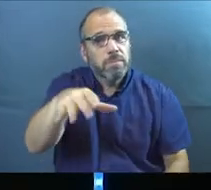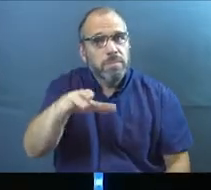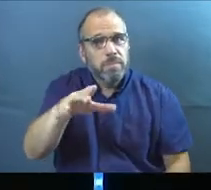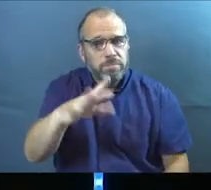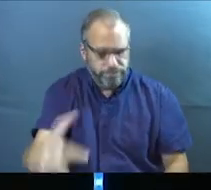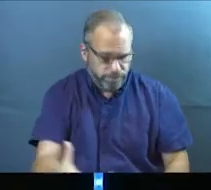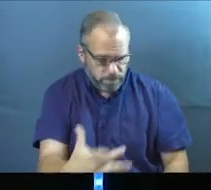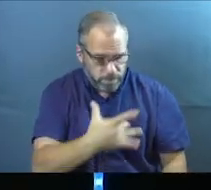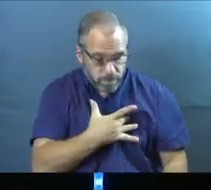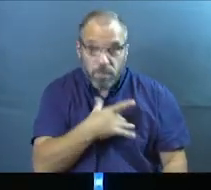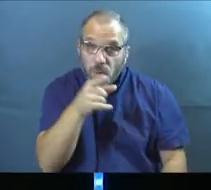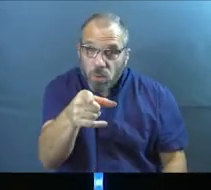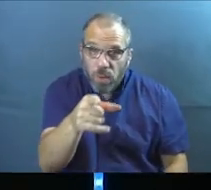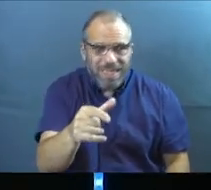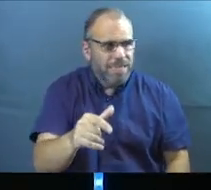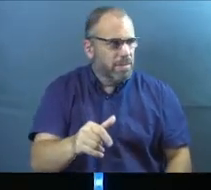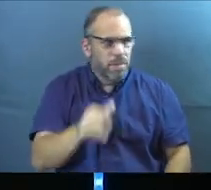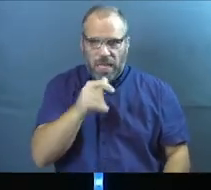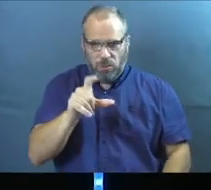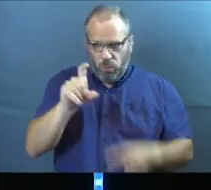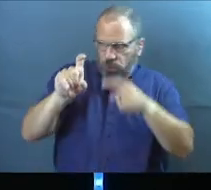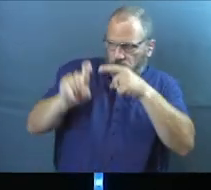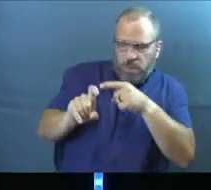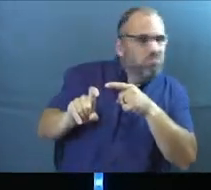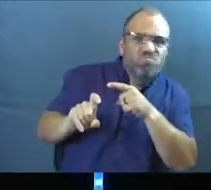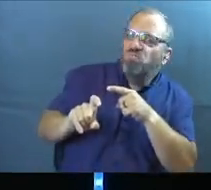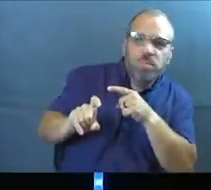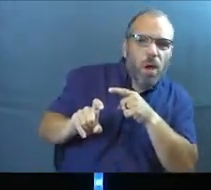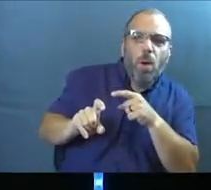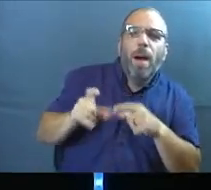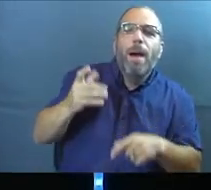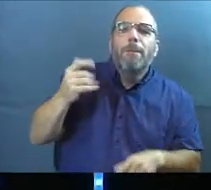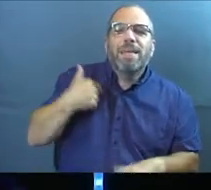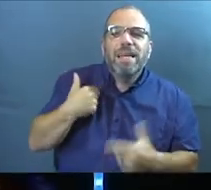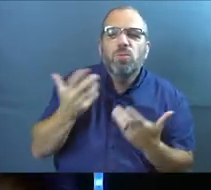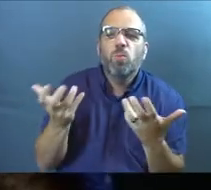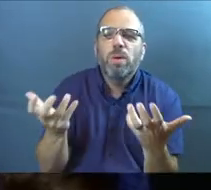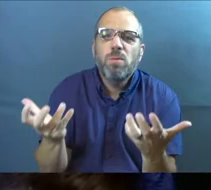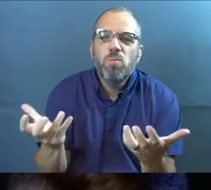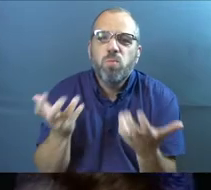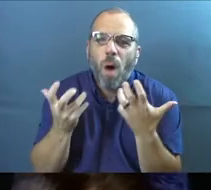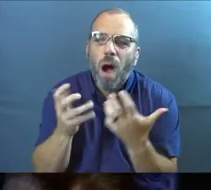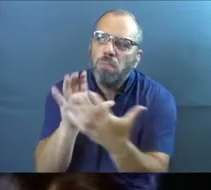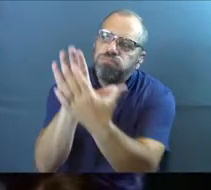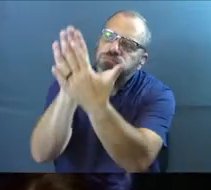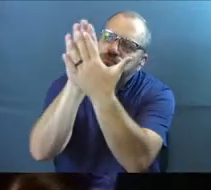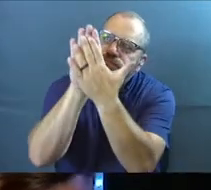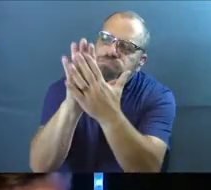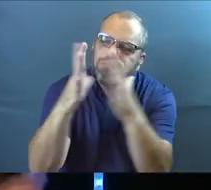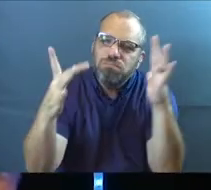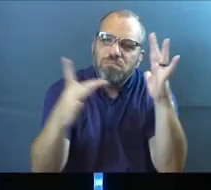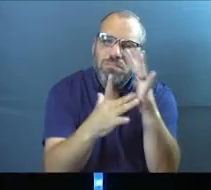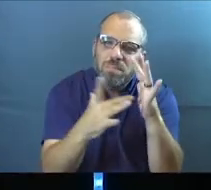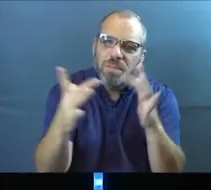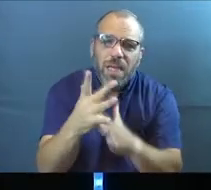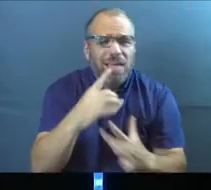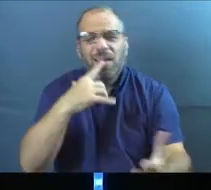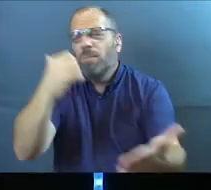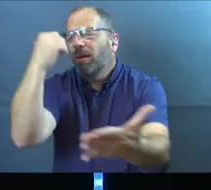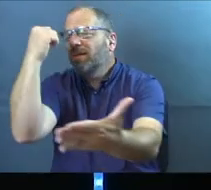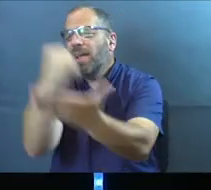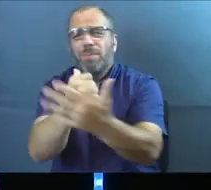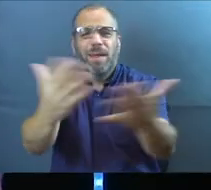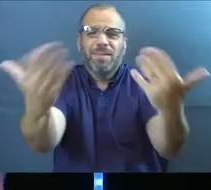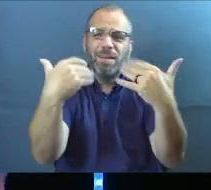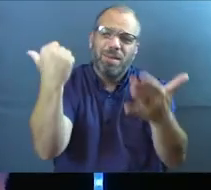that impulse needs to be in us, not because we should, but because we want to walk with Jesus. Somebody say